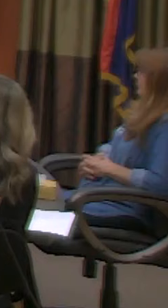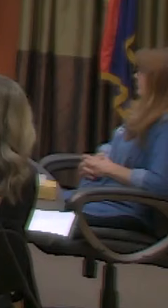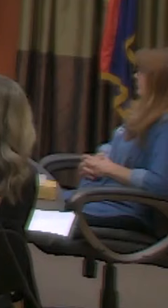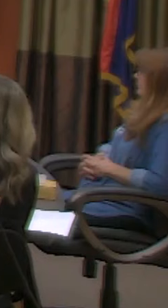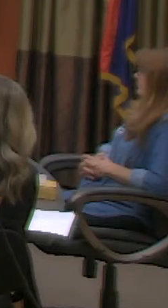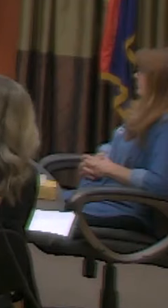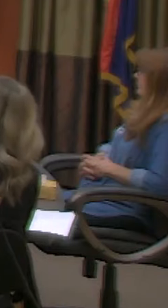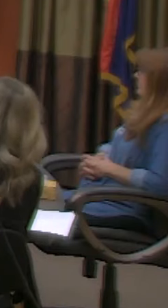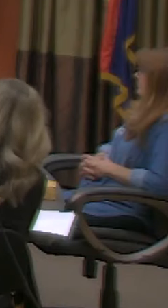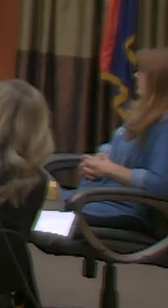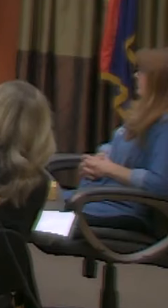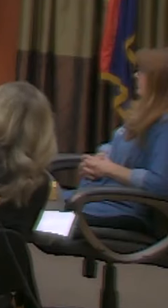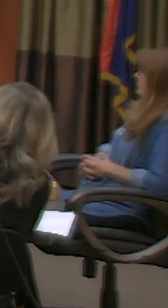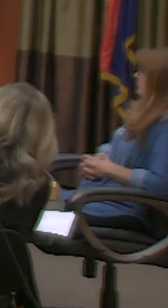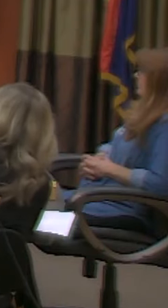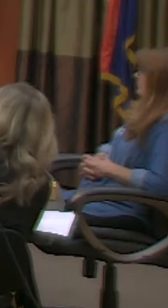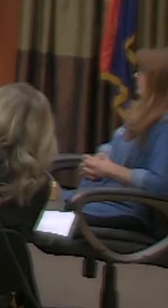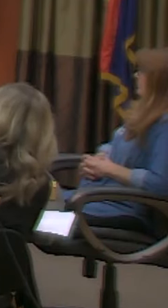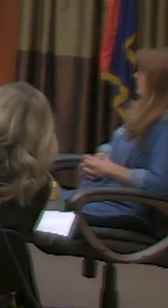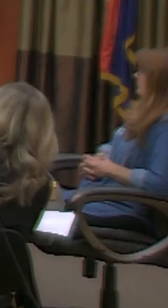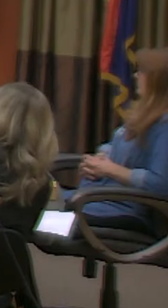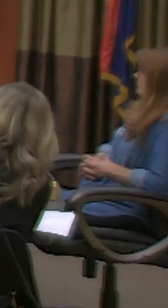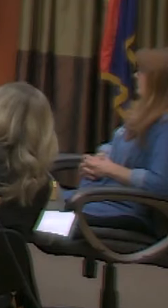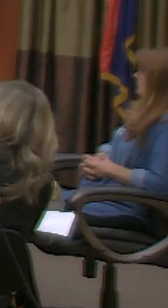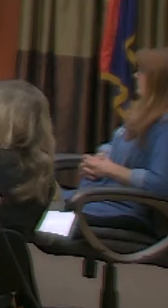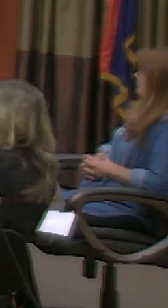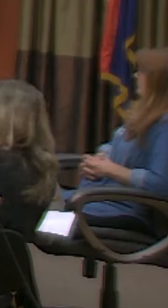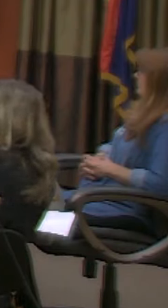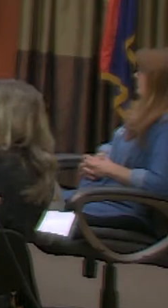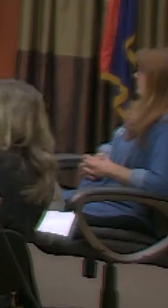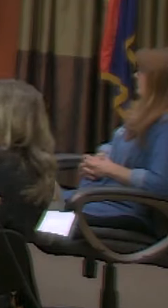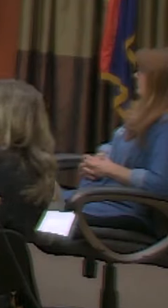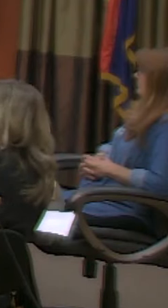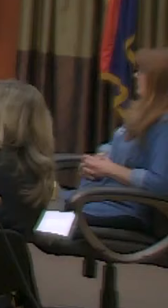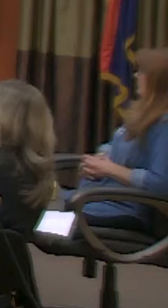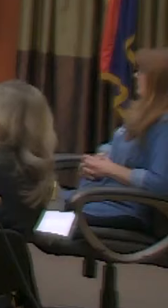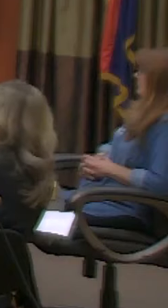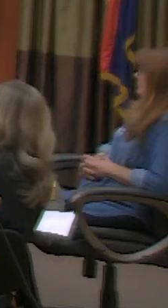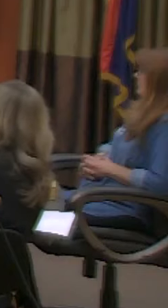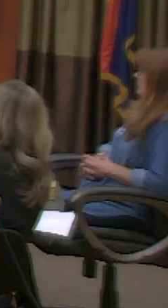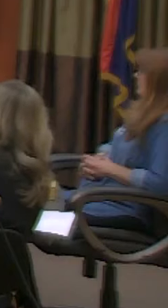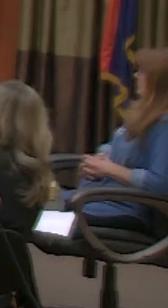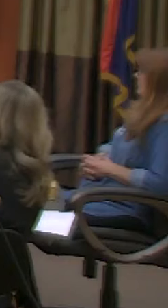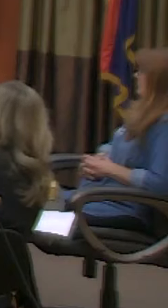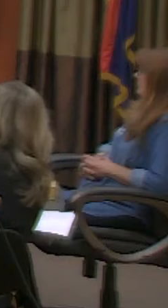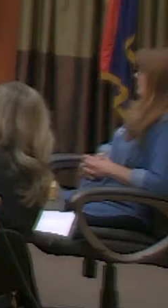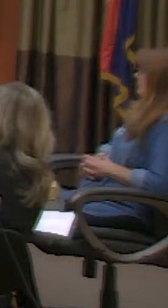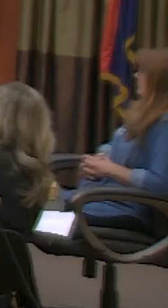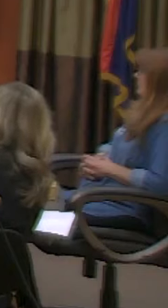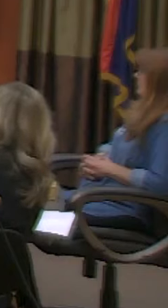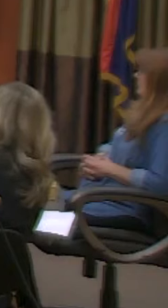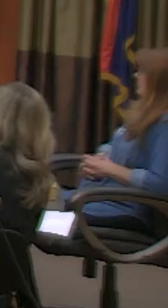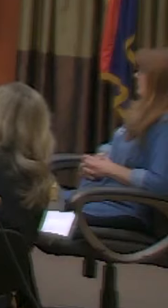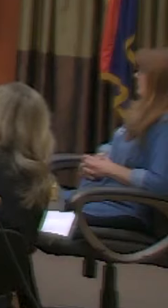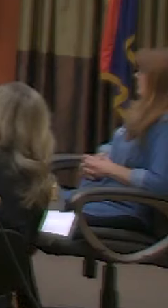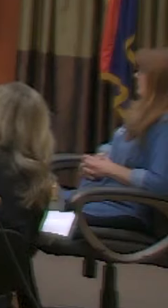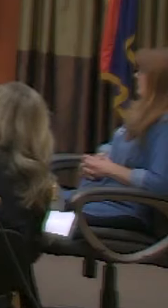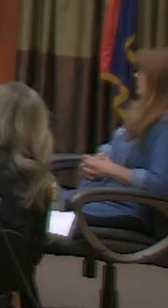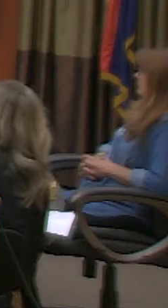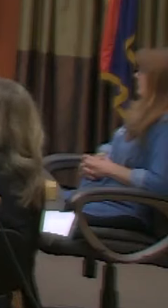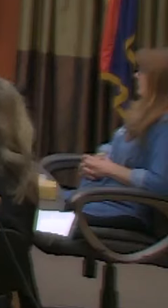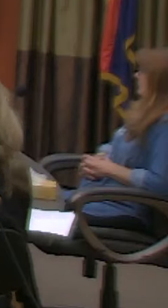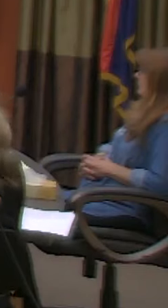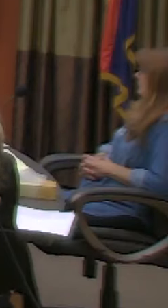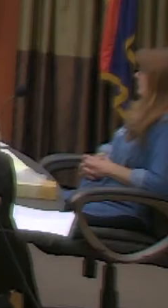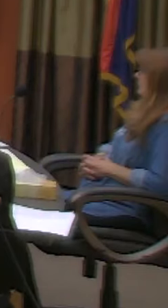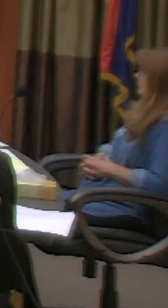Yeah, I guess because I've been dealing with Chino so long and driving through there hunting animals all my life, I think it's probably appropriate. Adoption